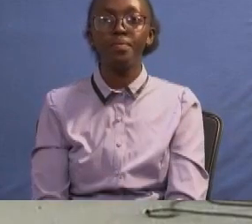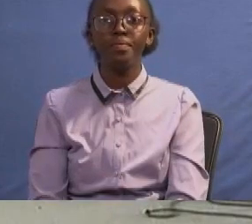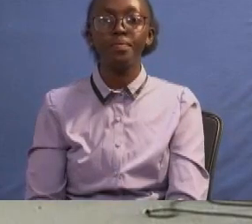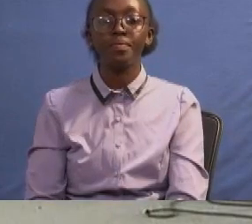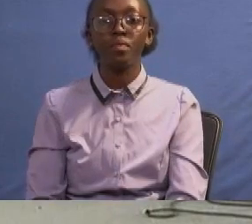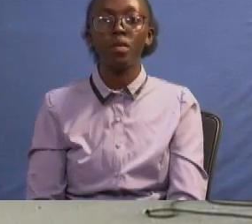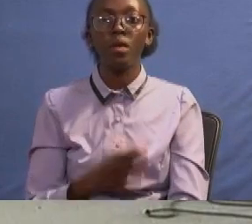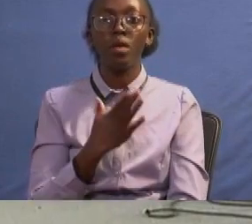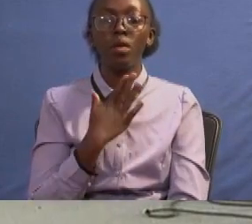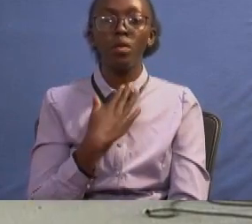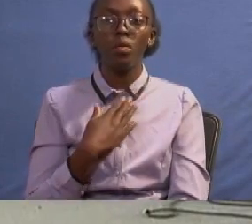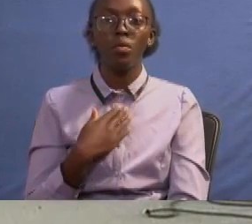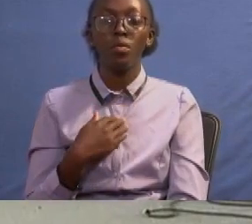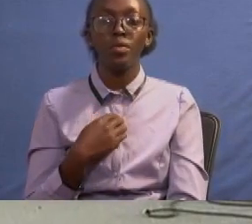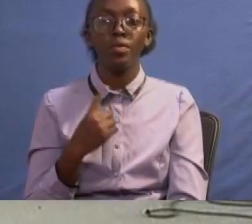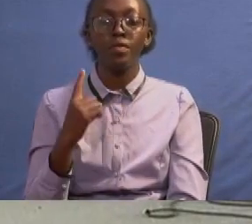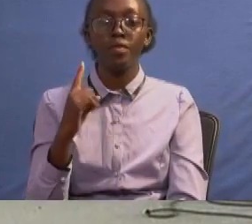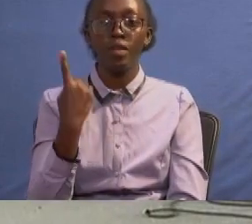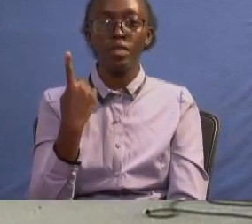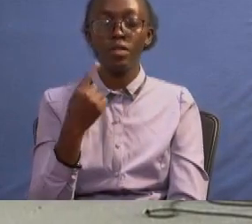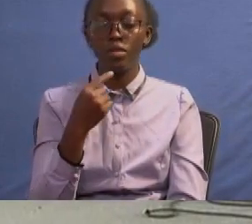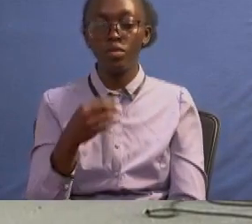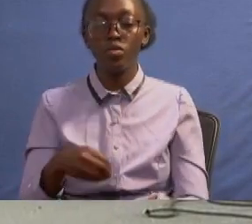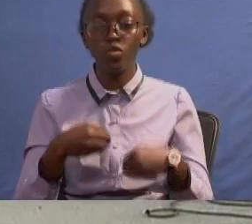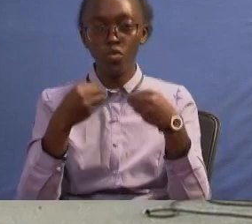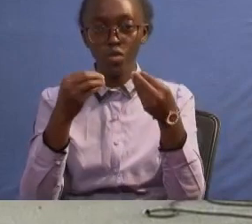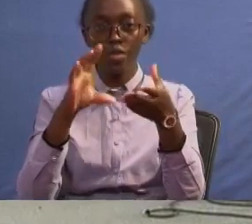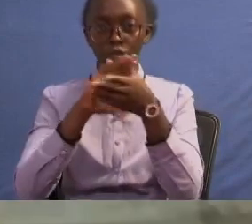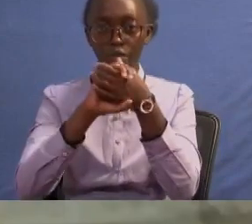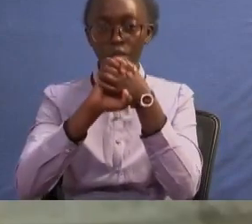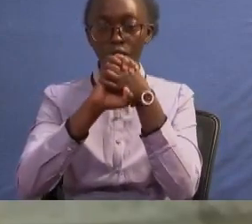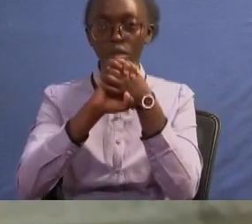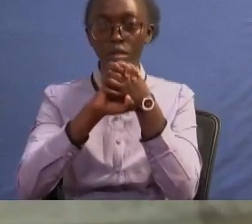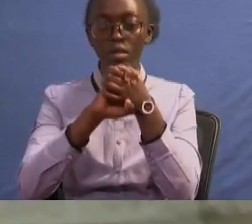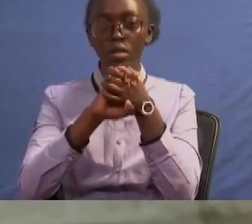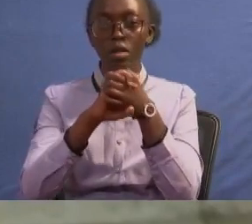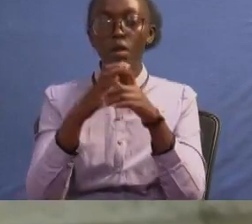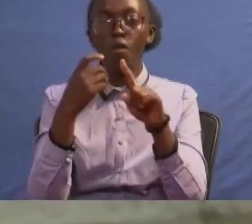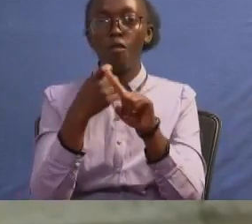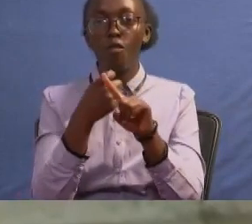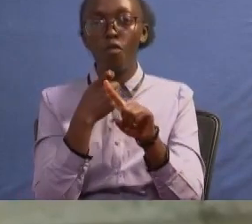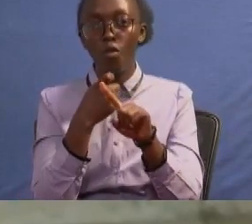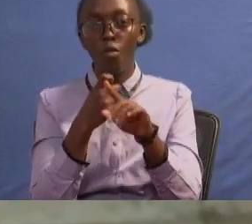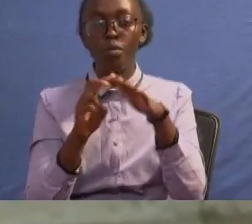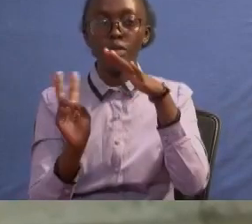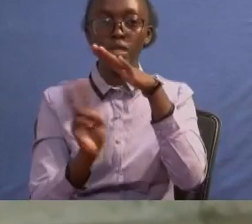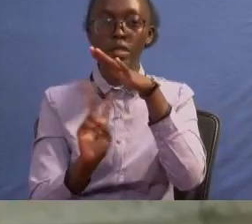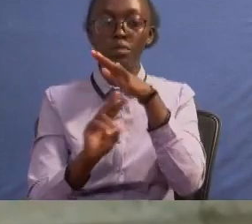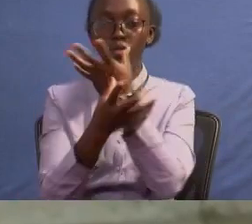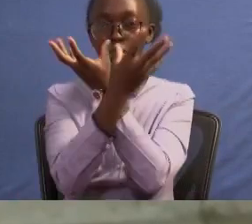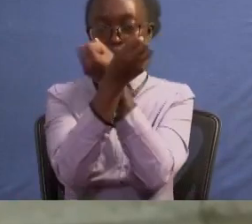I want to bring first the greetings from His Excellency, the Deputy President, Rigathi